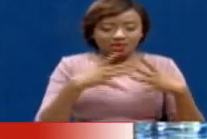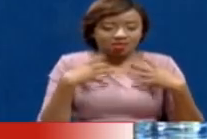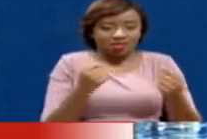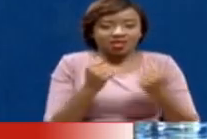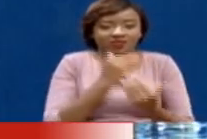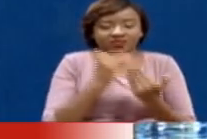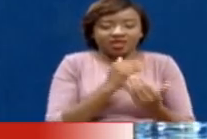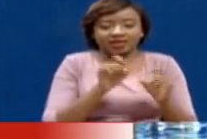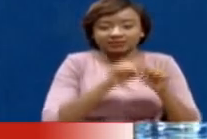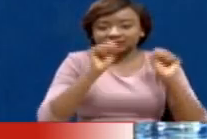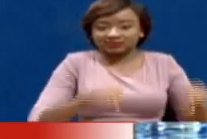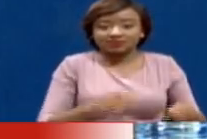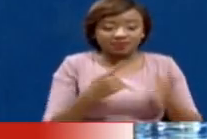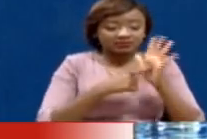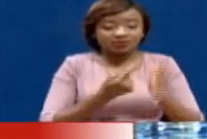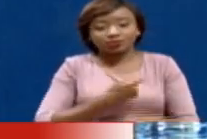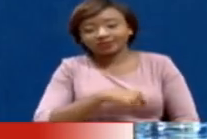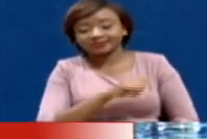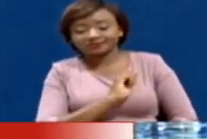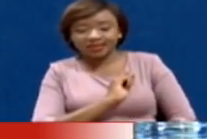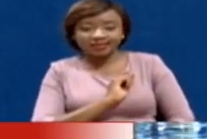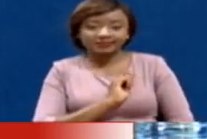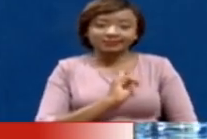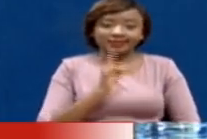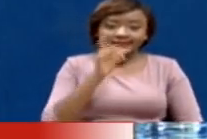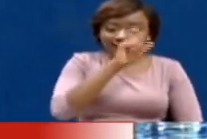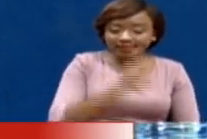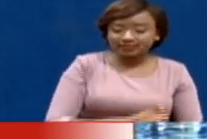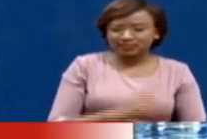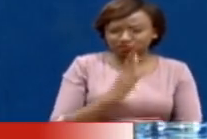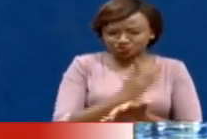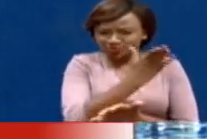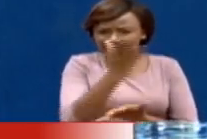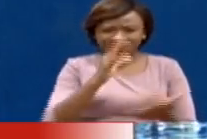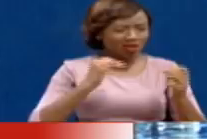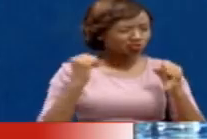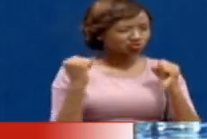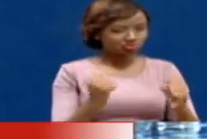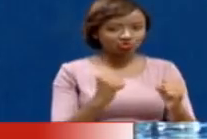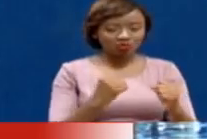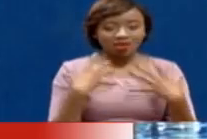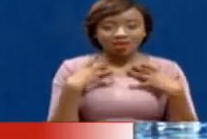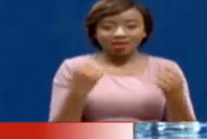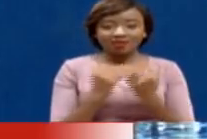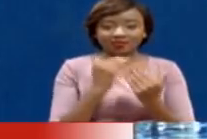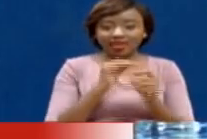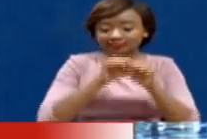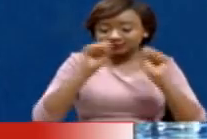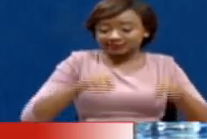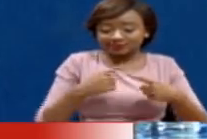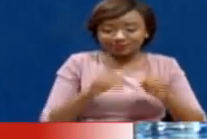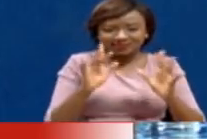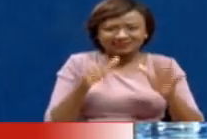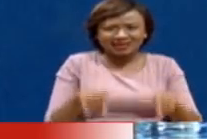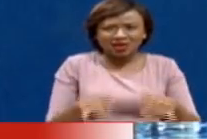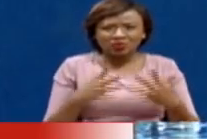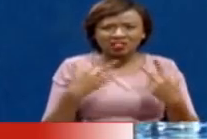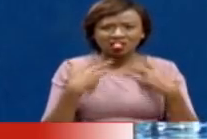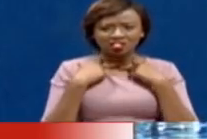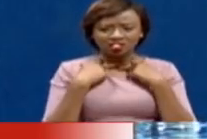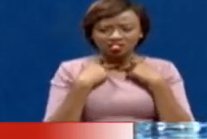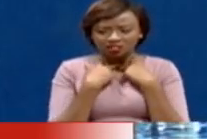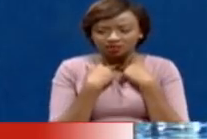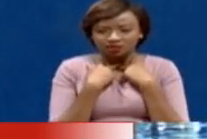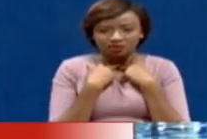You have seen what is happening in Spain. Those are countries which have very strong healthcare systems, but they have become overwhelmed because of the